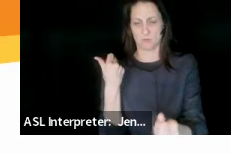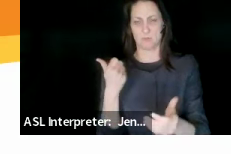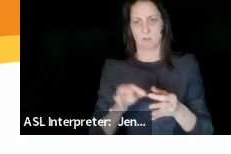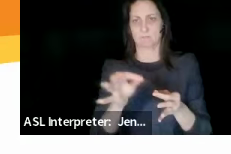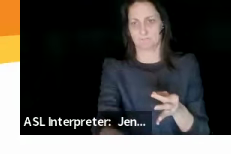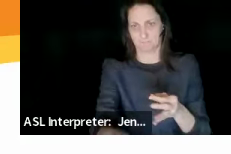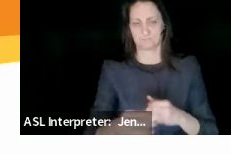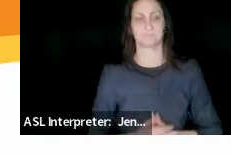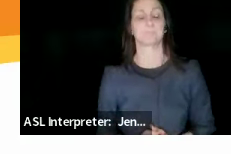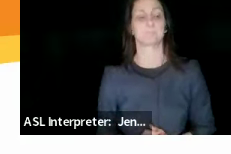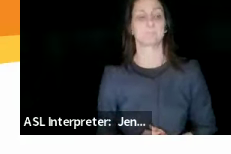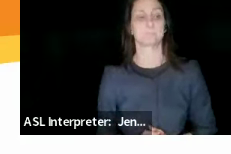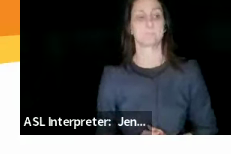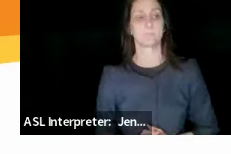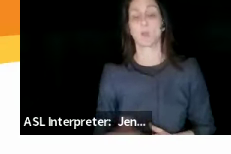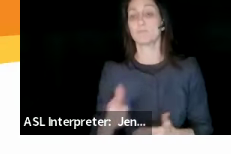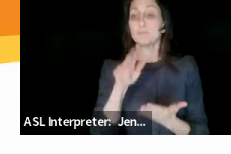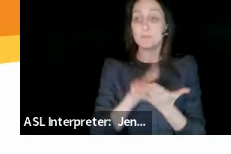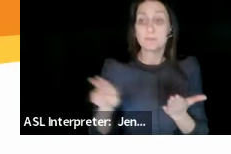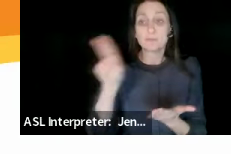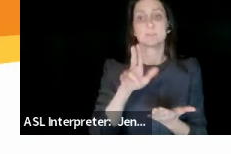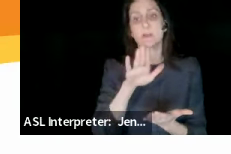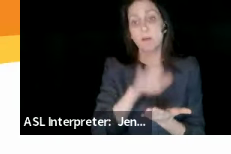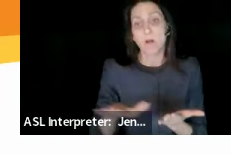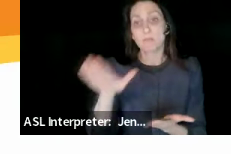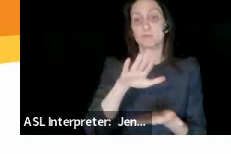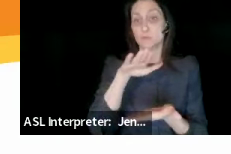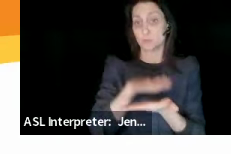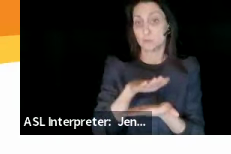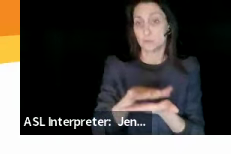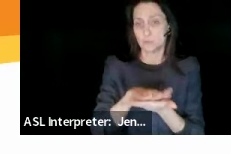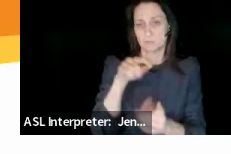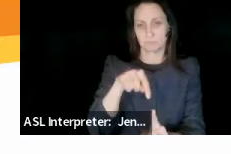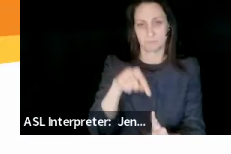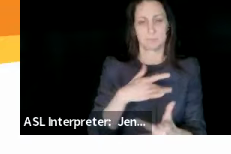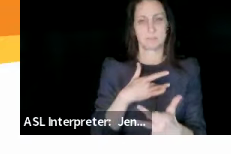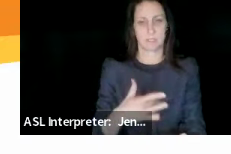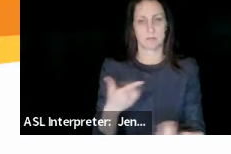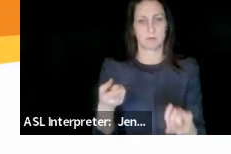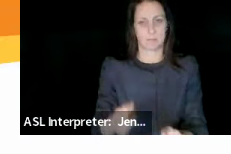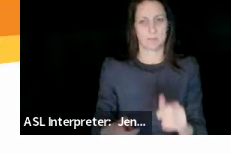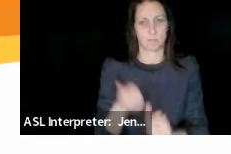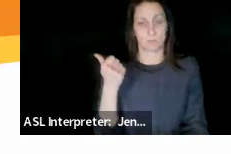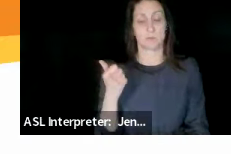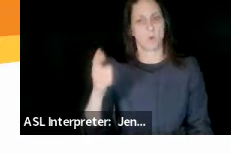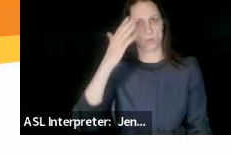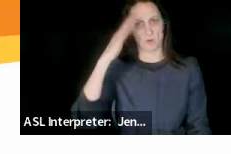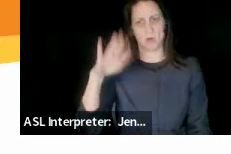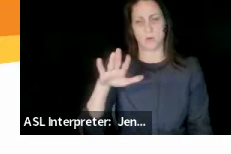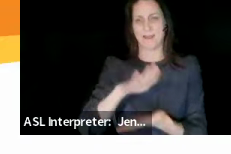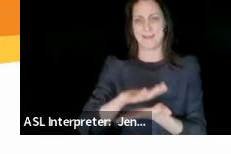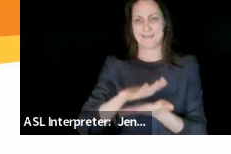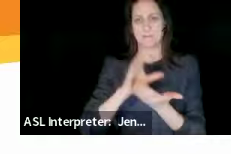forward. So especially for universities and colleges and school, this is very especially important. We know that academic calendars